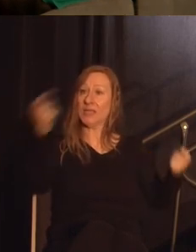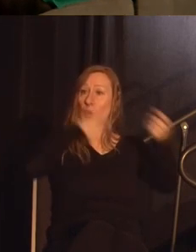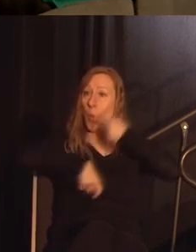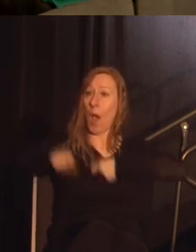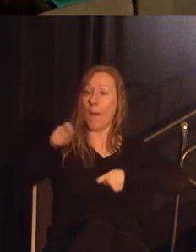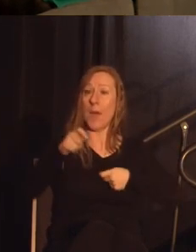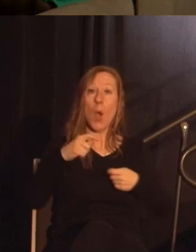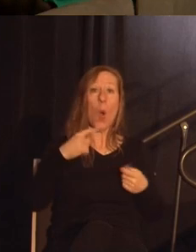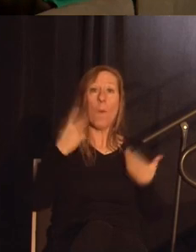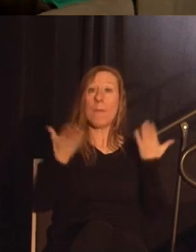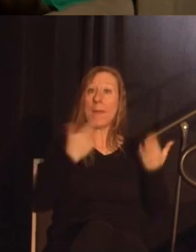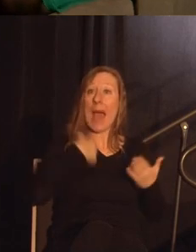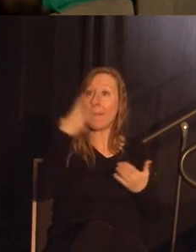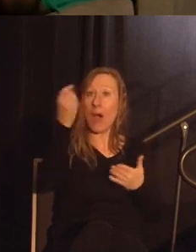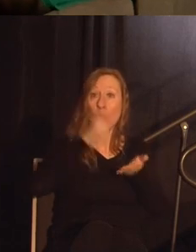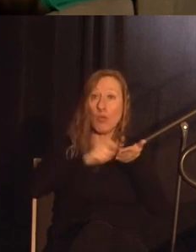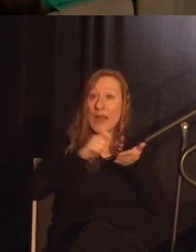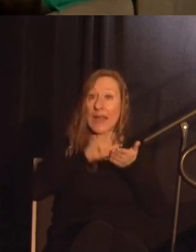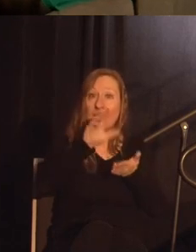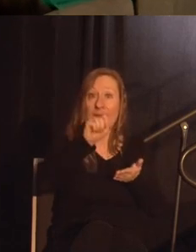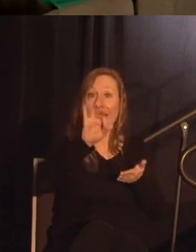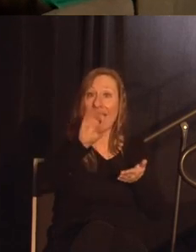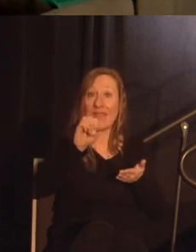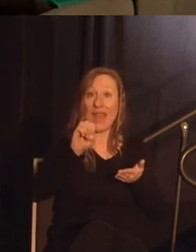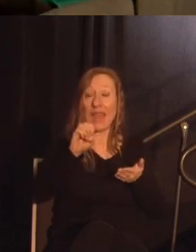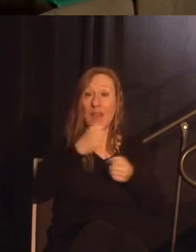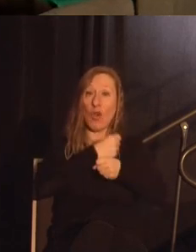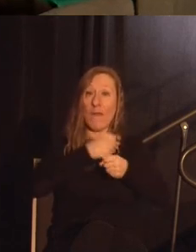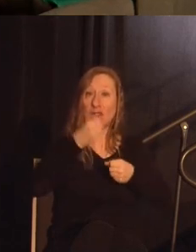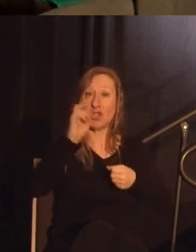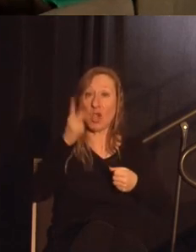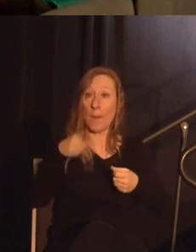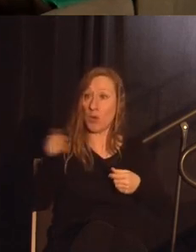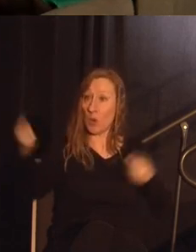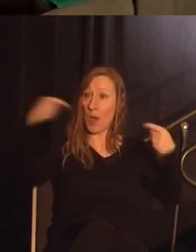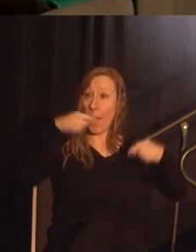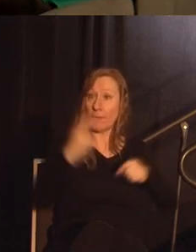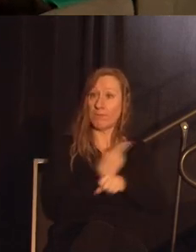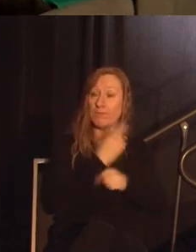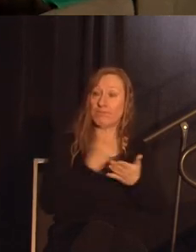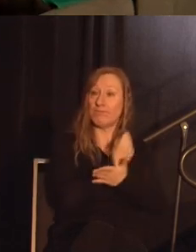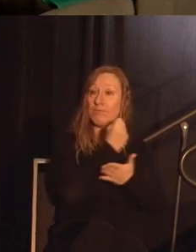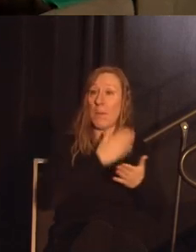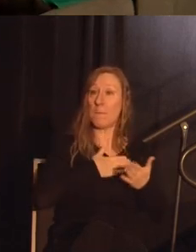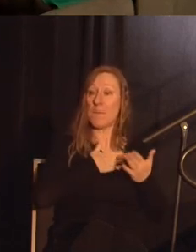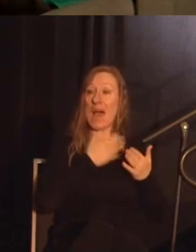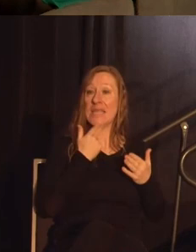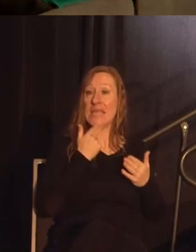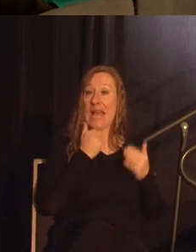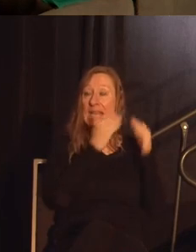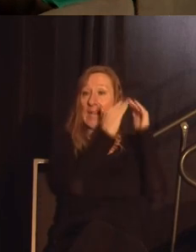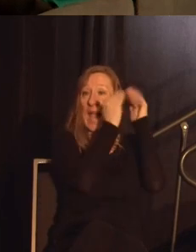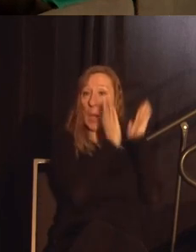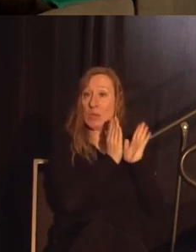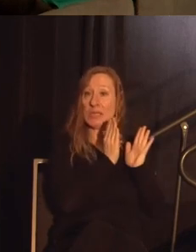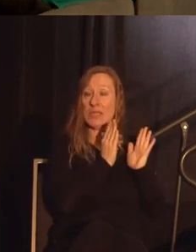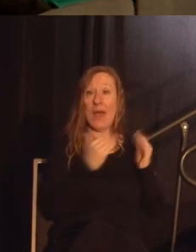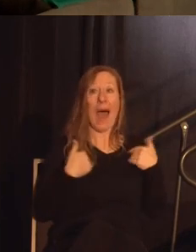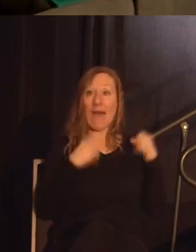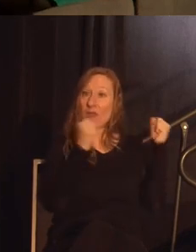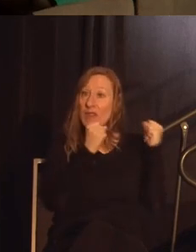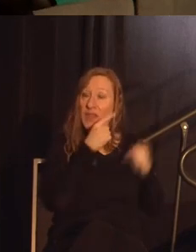castle. Aw, thanks, honey. You're welcome. The cheese in Nori will be set up. It has a refrigerator. I'll stock it with cheese.